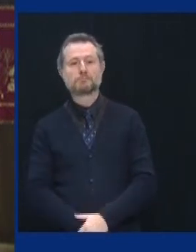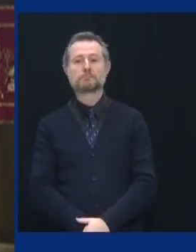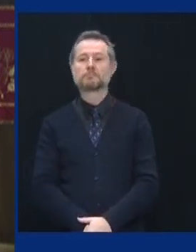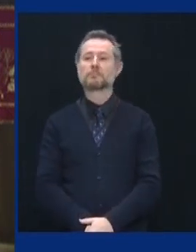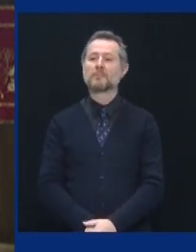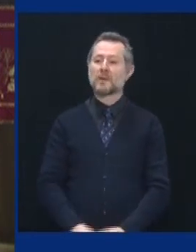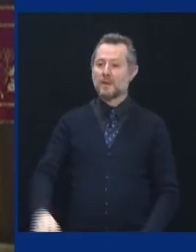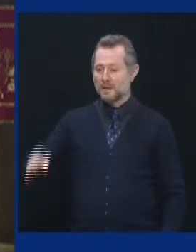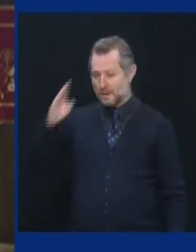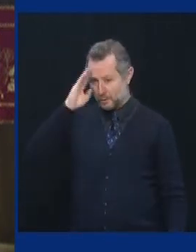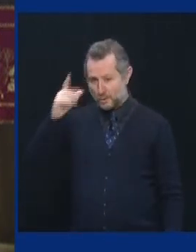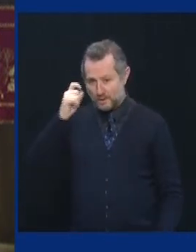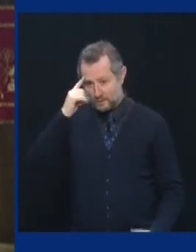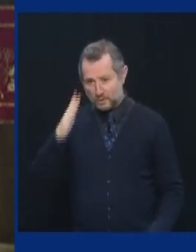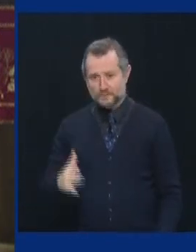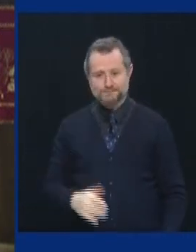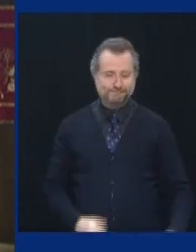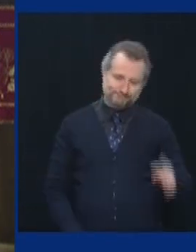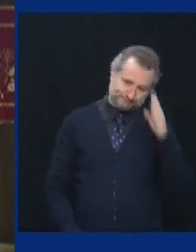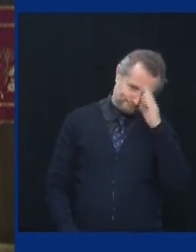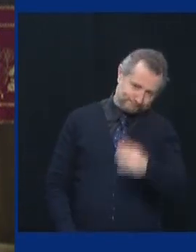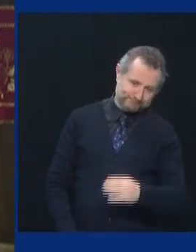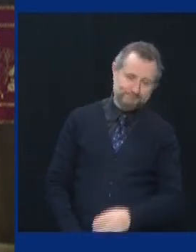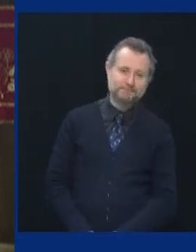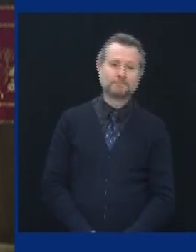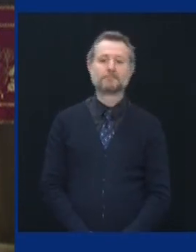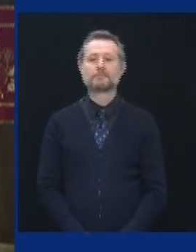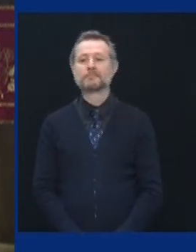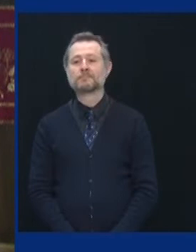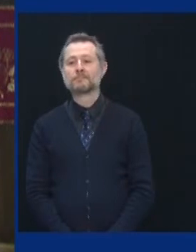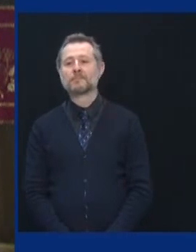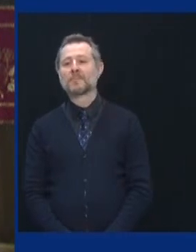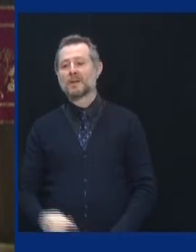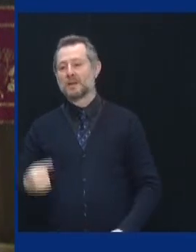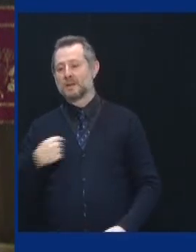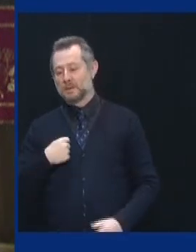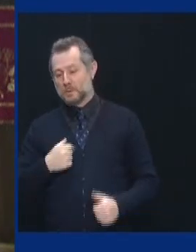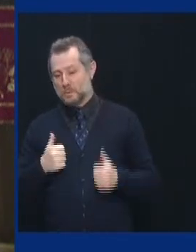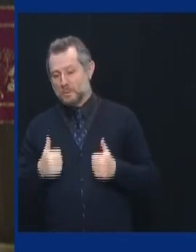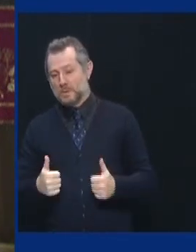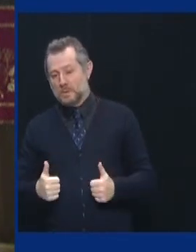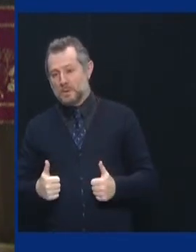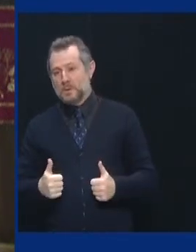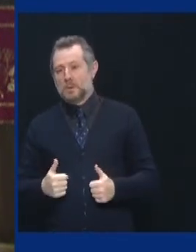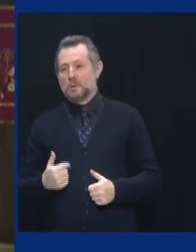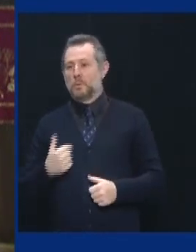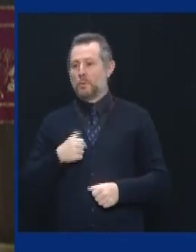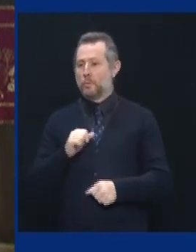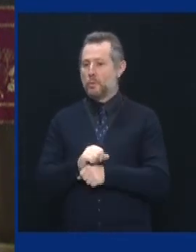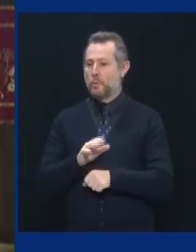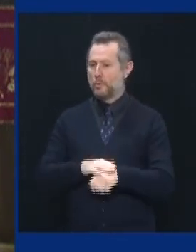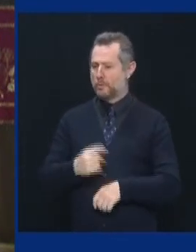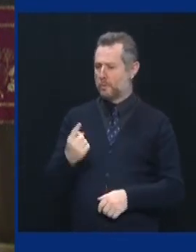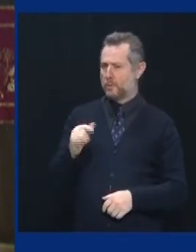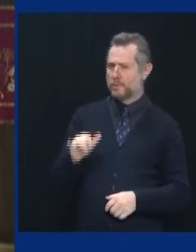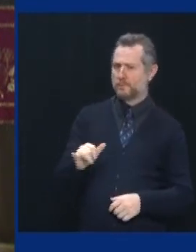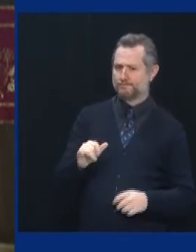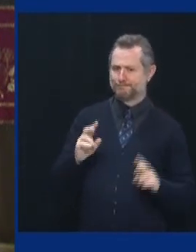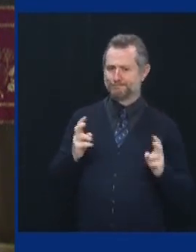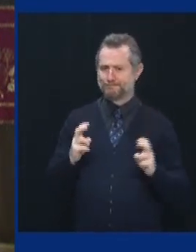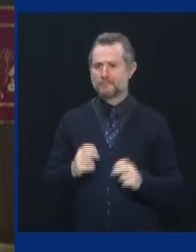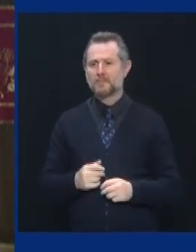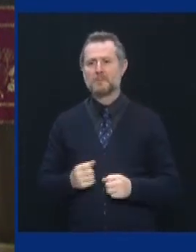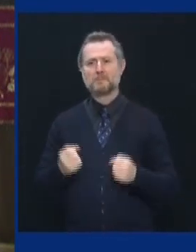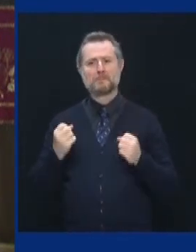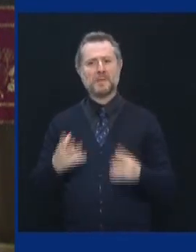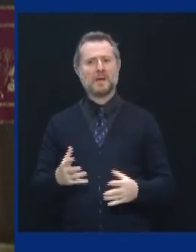Hi there, Governor Cuomo. How are you, Natalie? I'm well, thank you. We've been working on a story. There are dozens of landlords